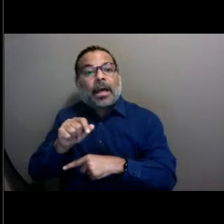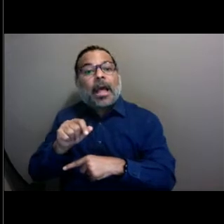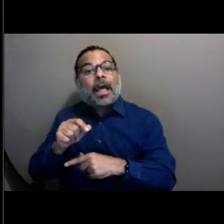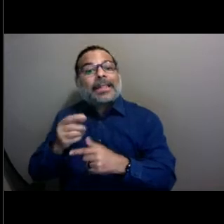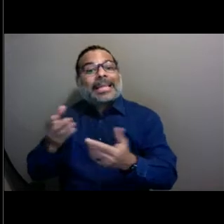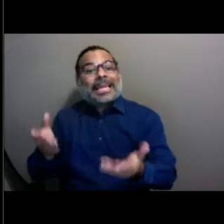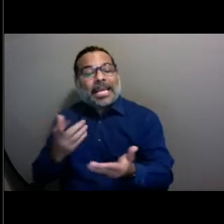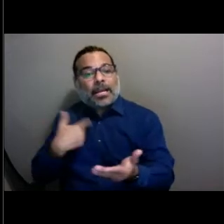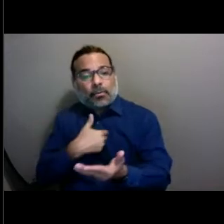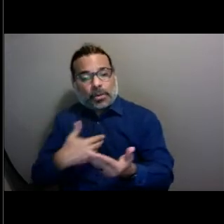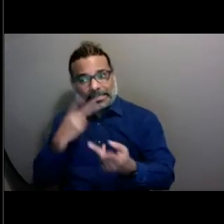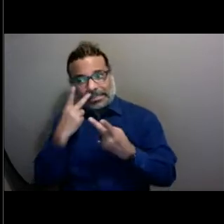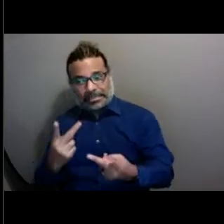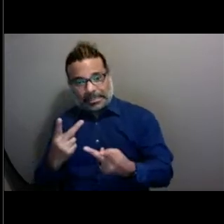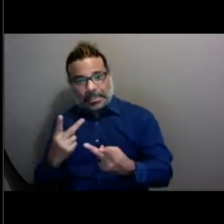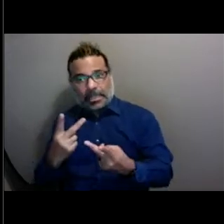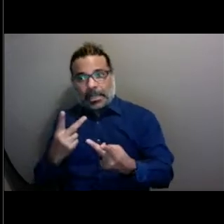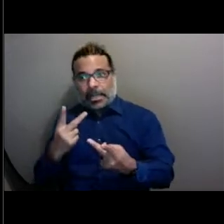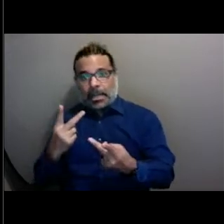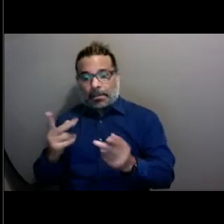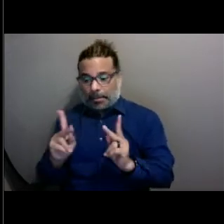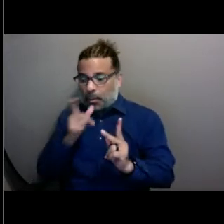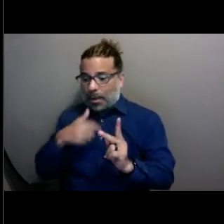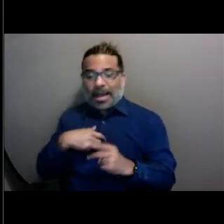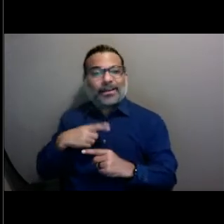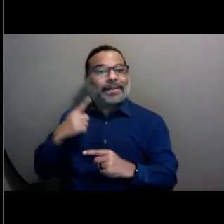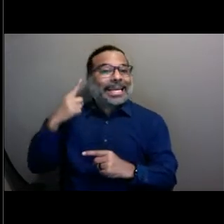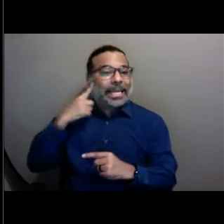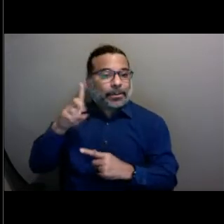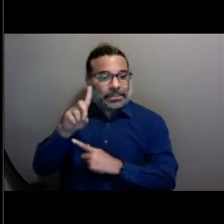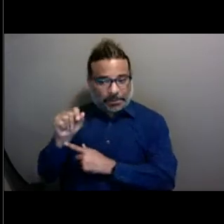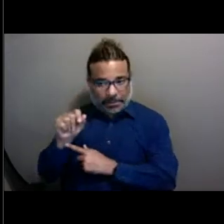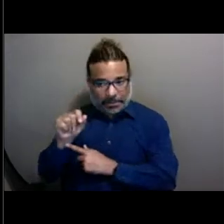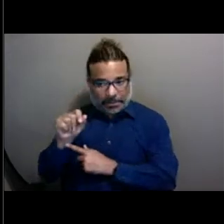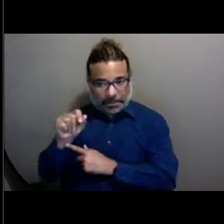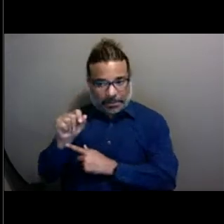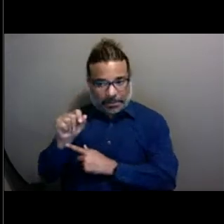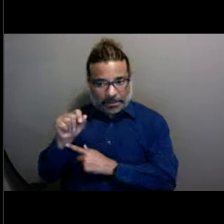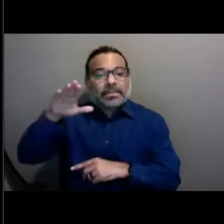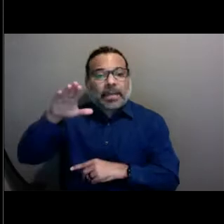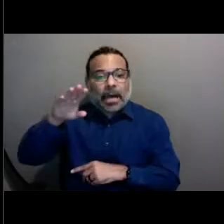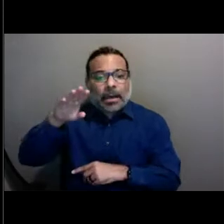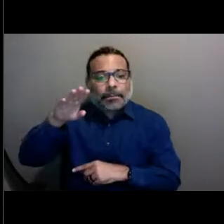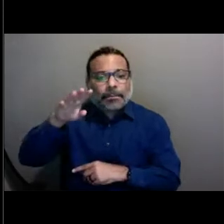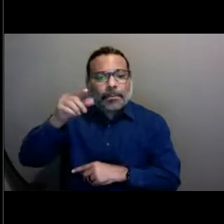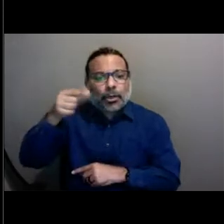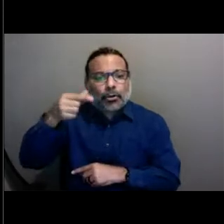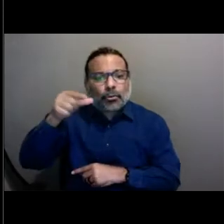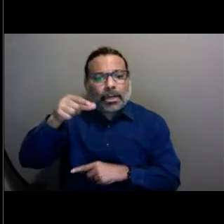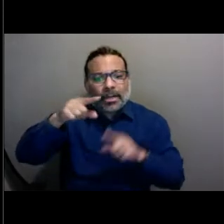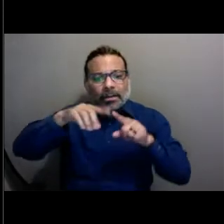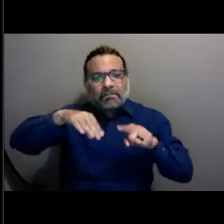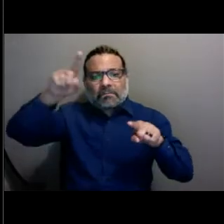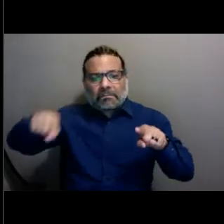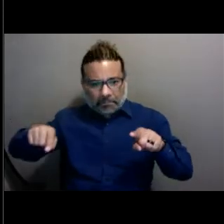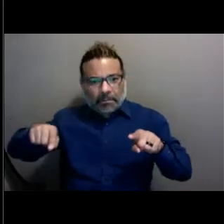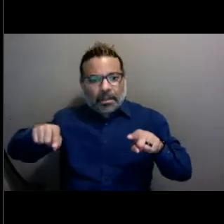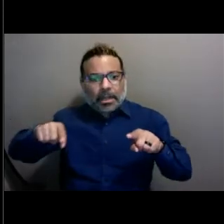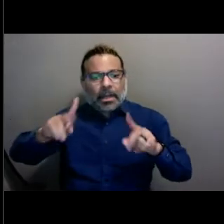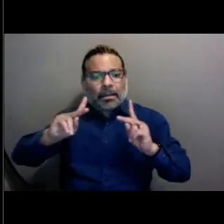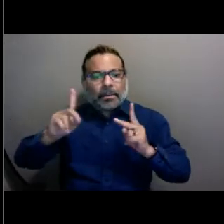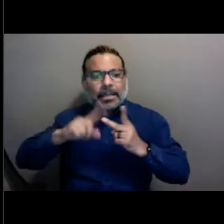see, for those with hearing disabilities, the top, the green and bright green line, and for those with ambulatory